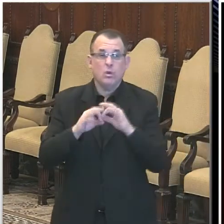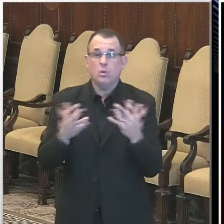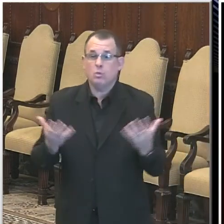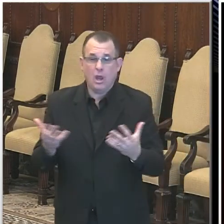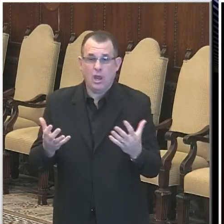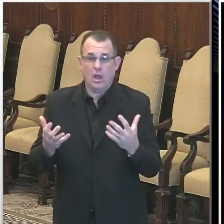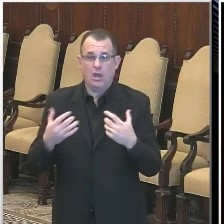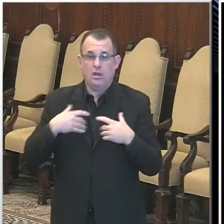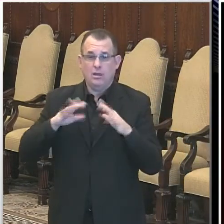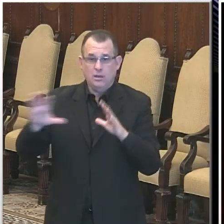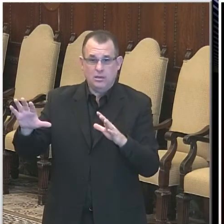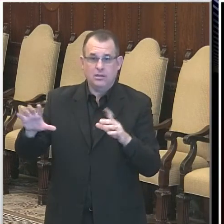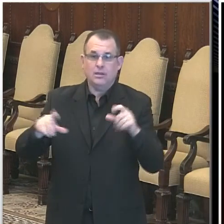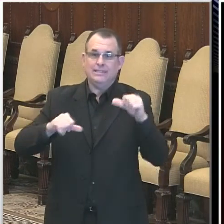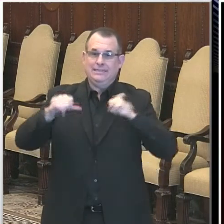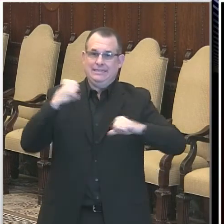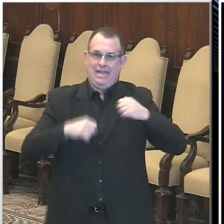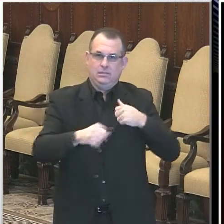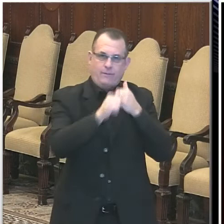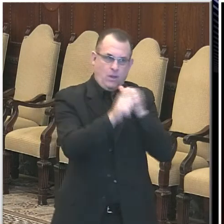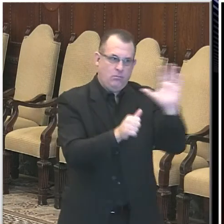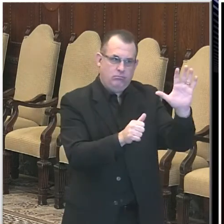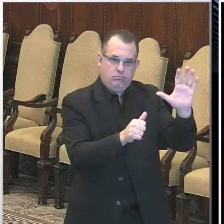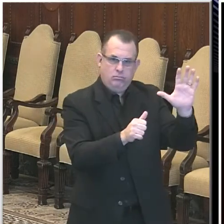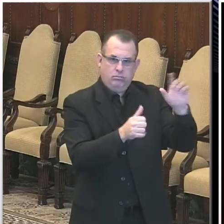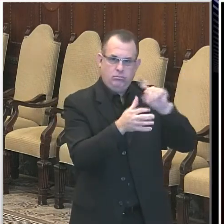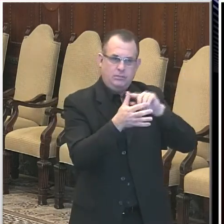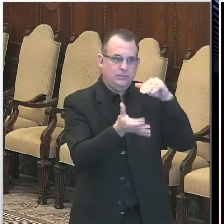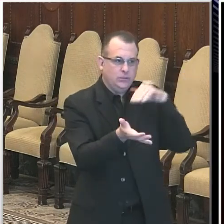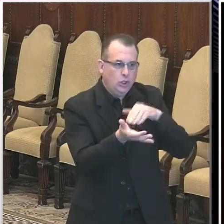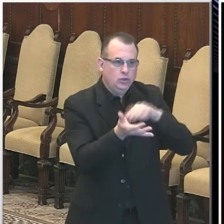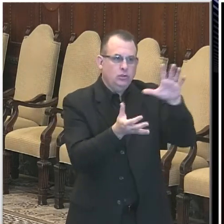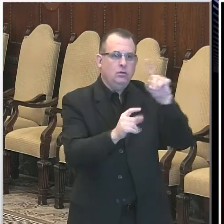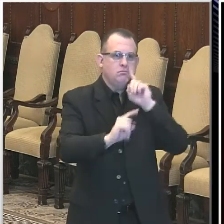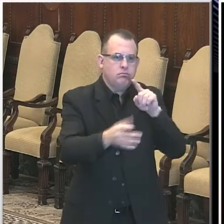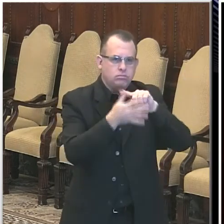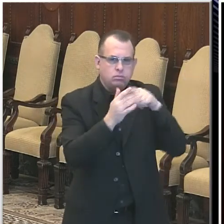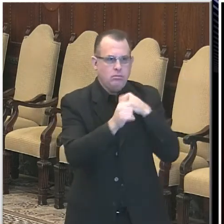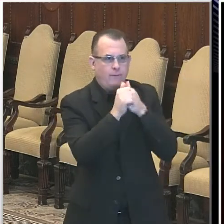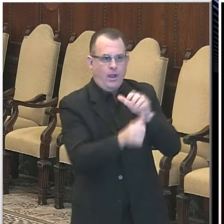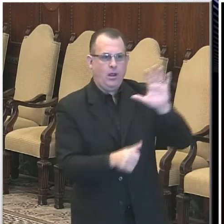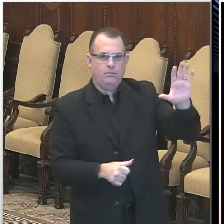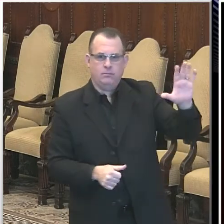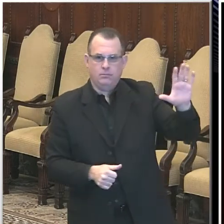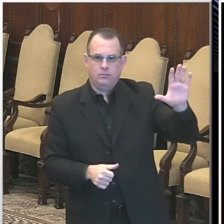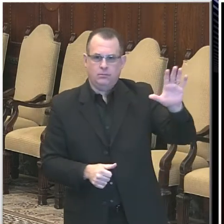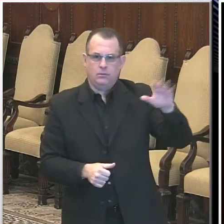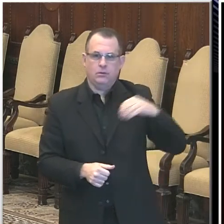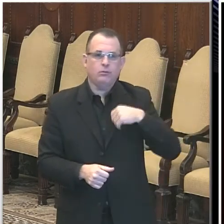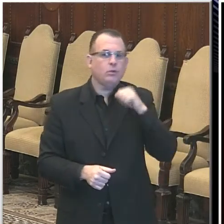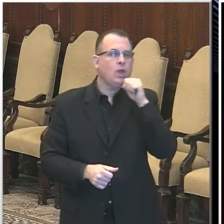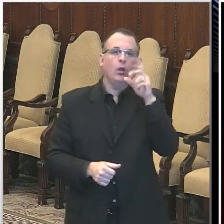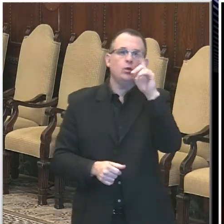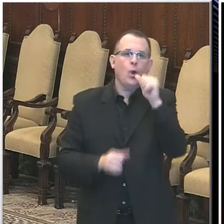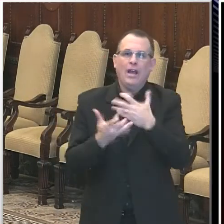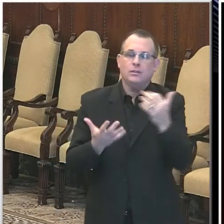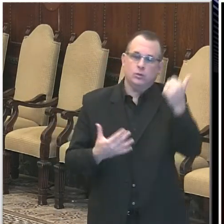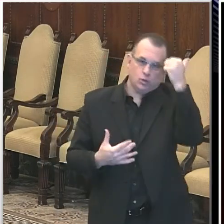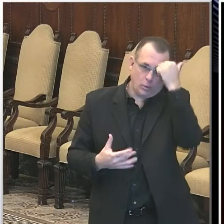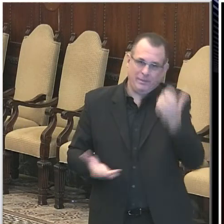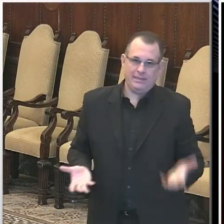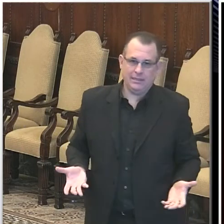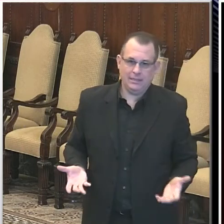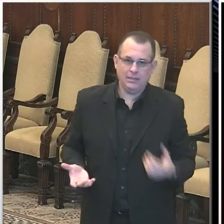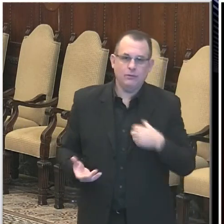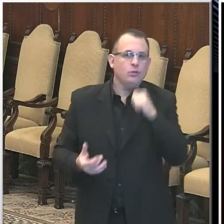doctors and don't do anything that's stupid. And don't open too soon because we could wind up